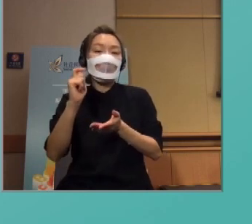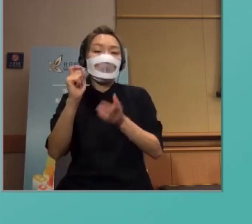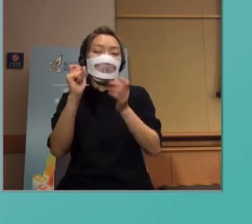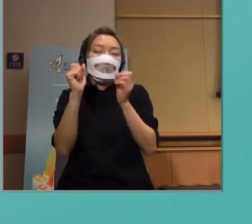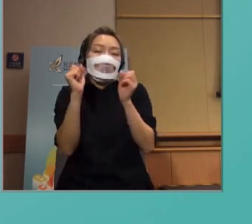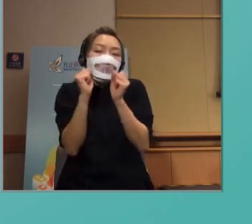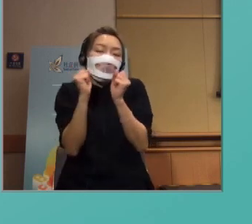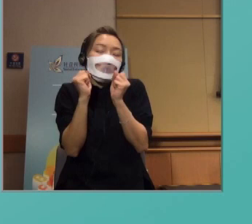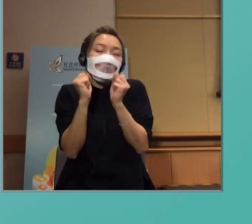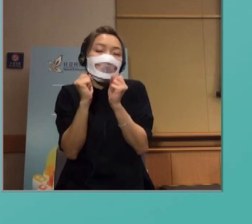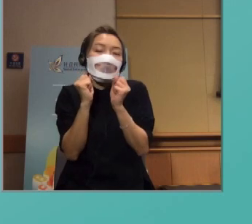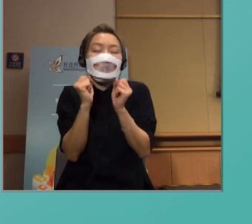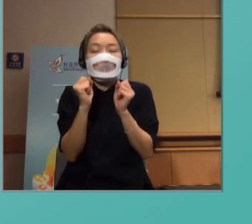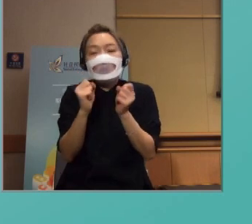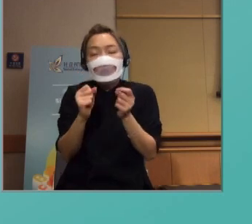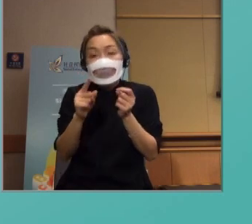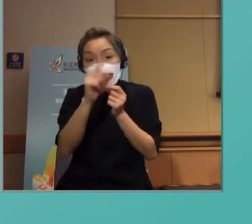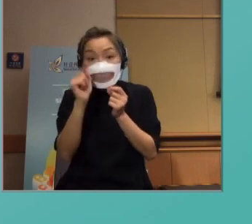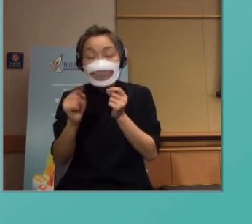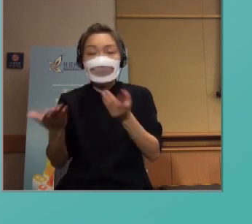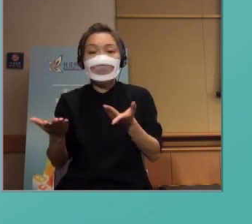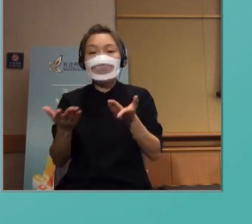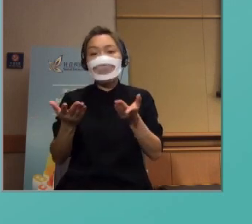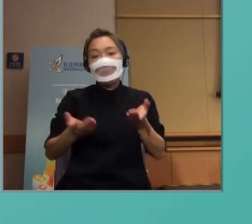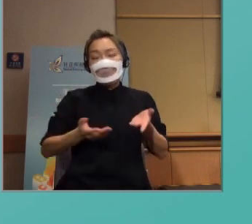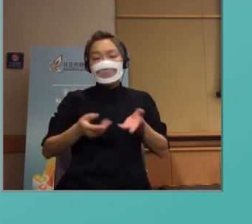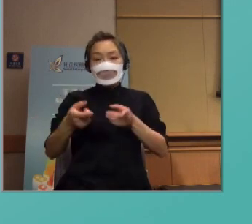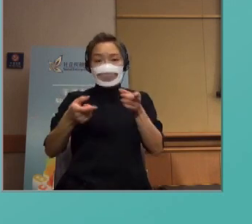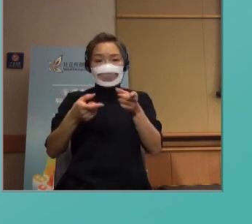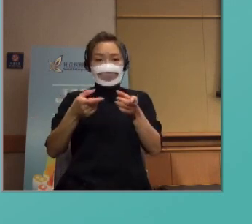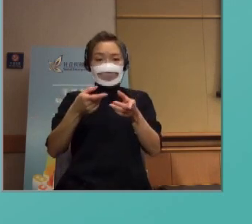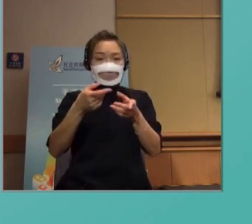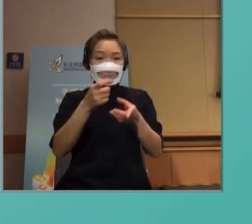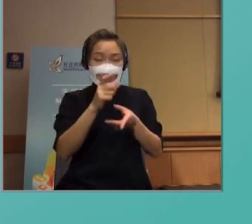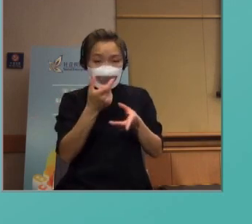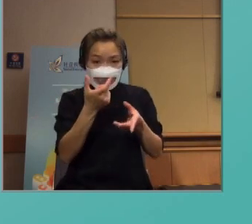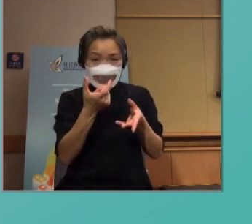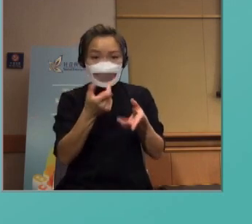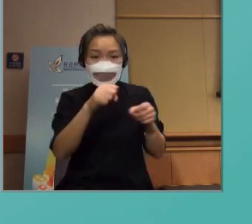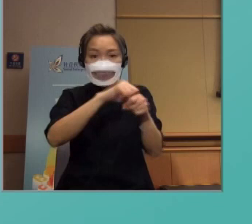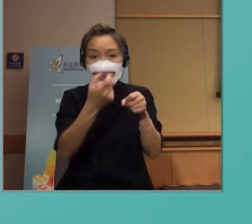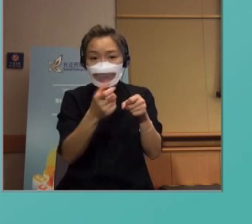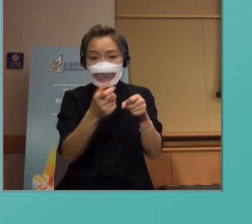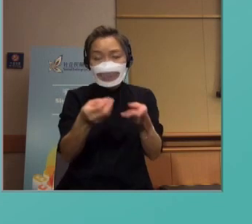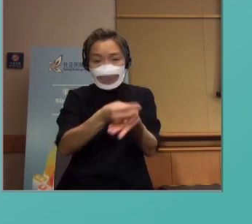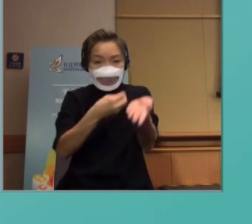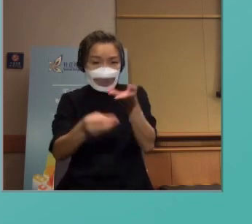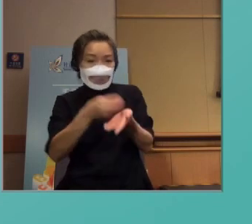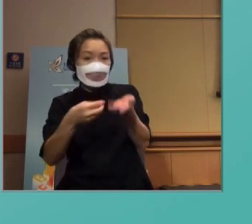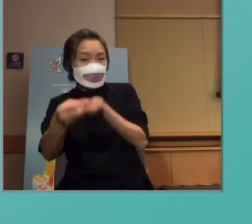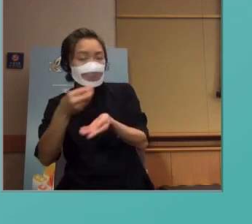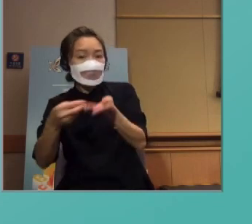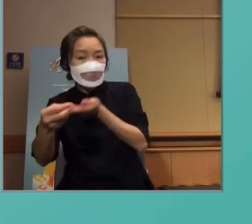in cryptocurrencies, etc. Although there are some platforms that allow fiat to be exchanged in order for people to